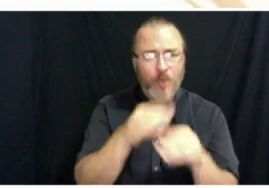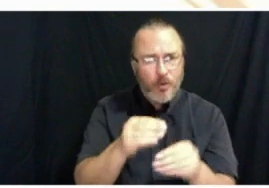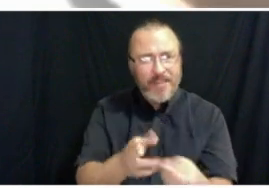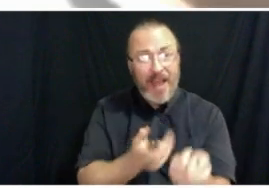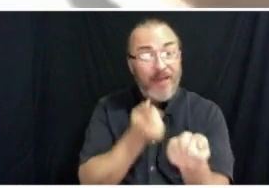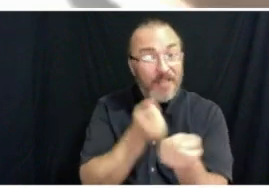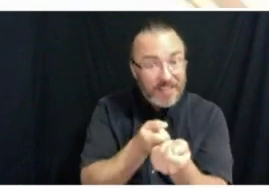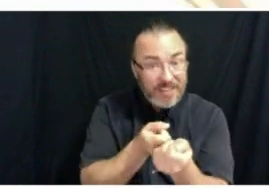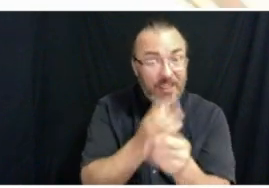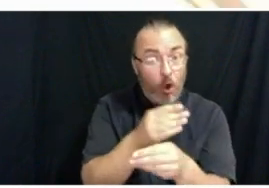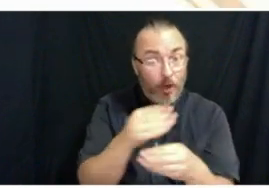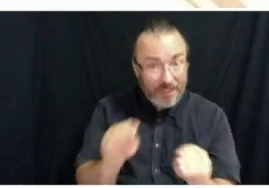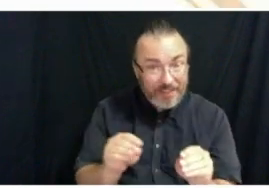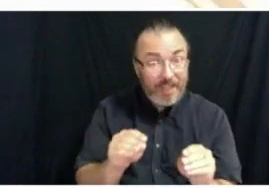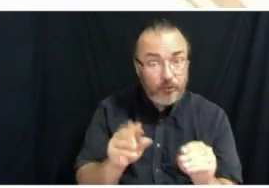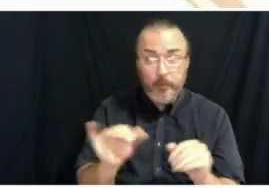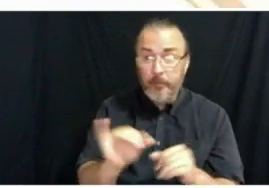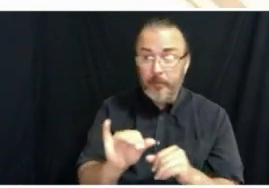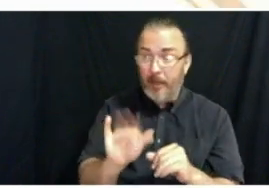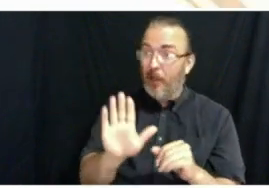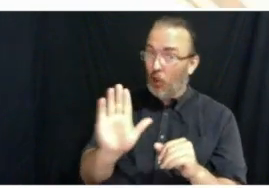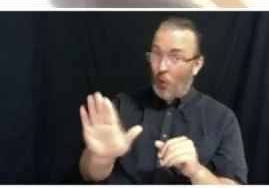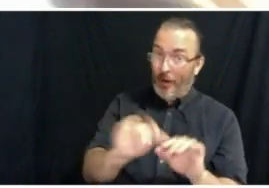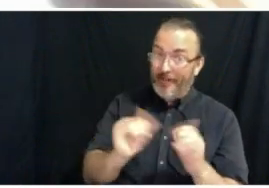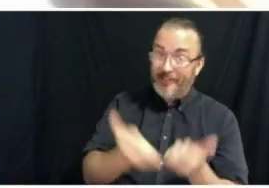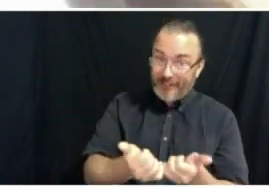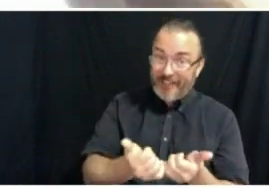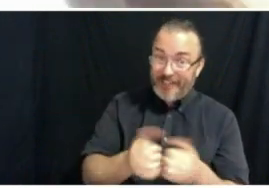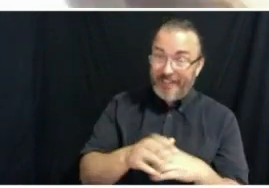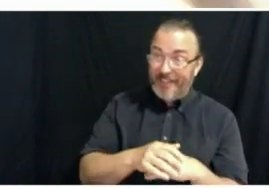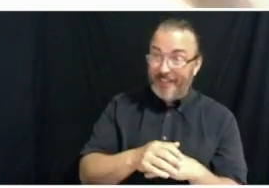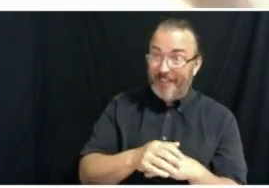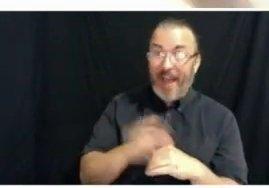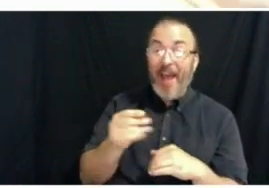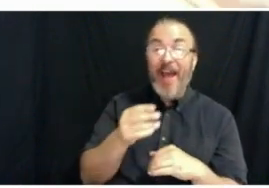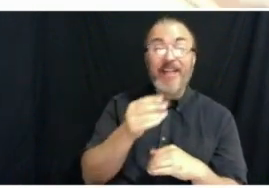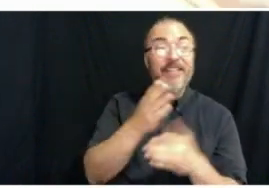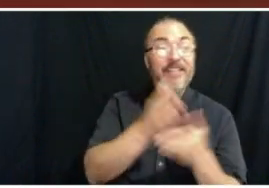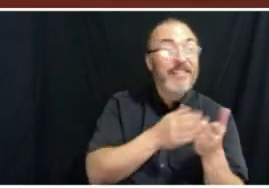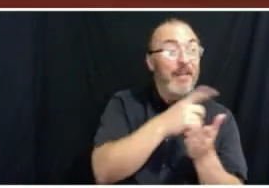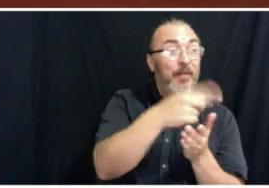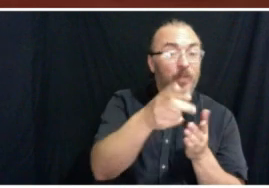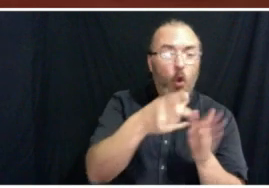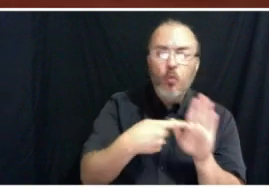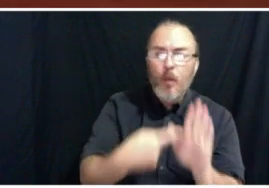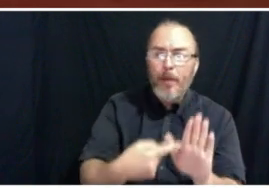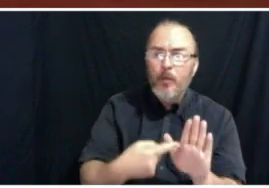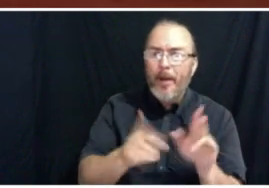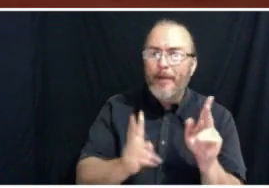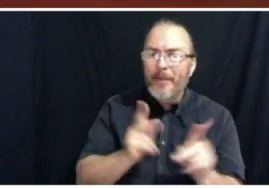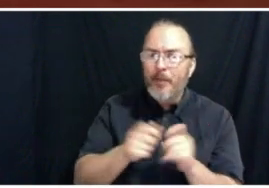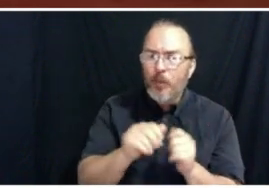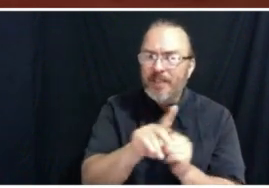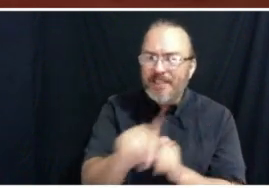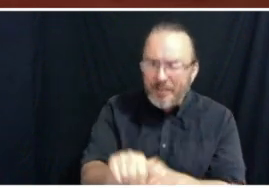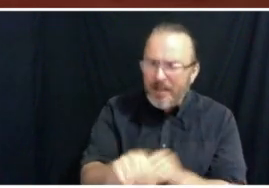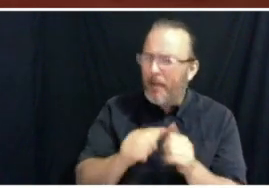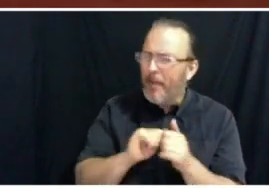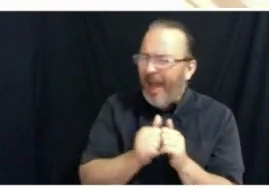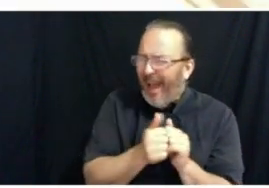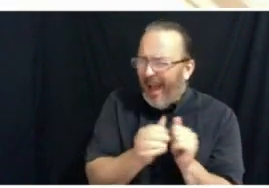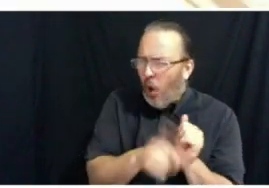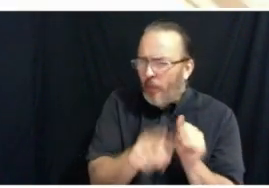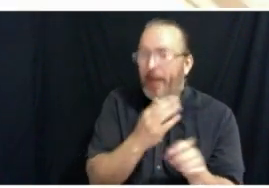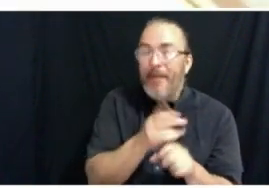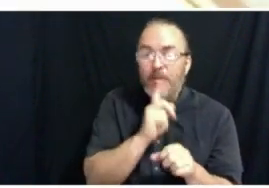organizations like your own and those that represent specifically persons with disabilities. What can they do to make sure their voices are